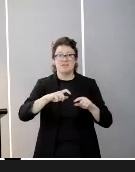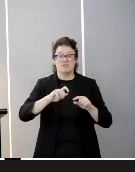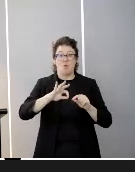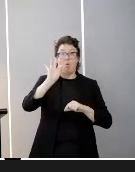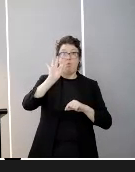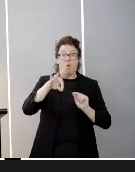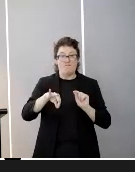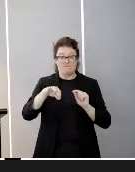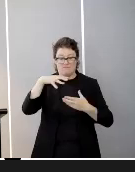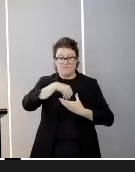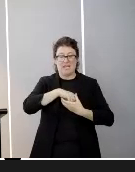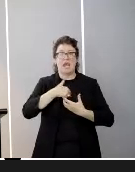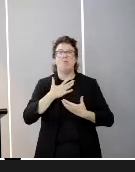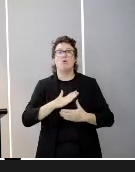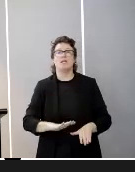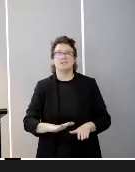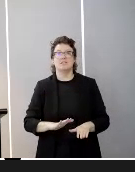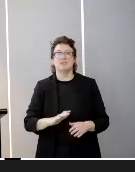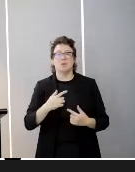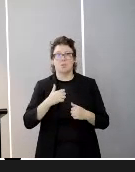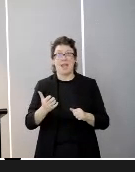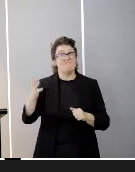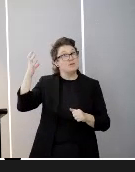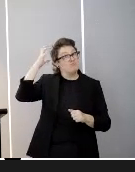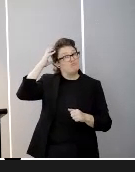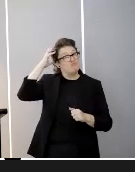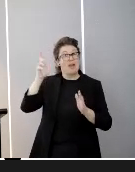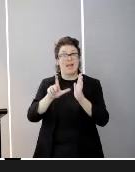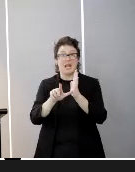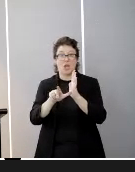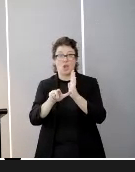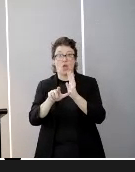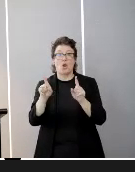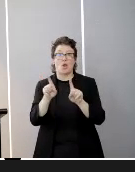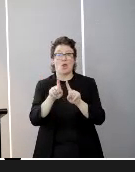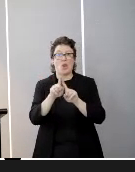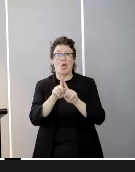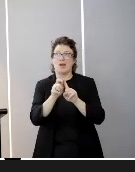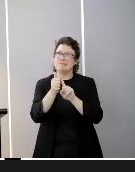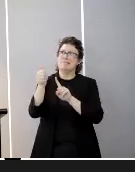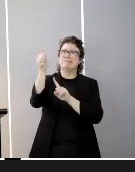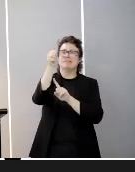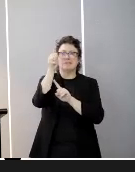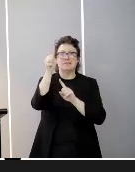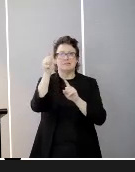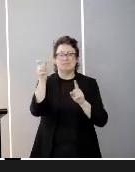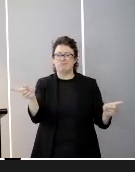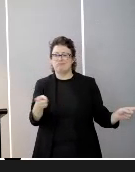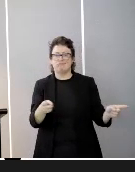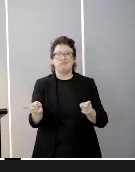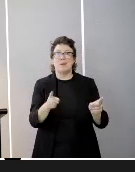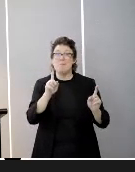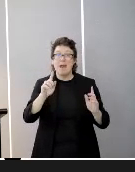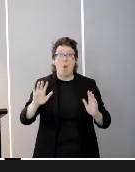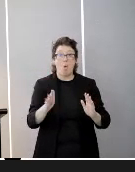of us. And we have this brain clock, which is kind of the master timekeeper, but in reality, basically all of